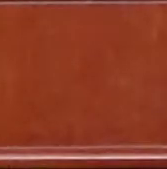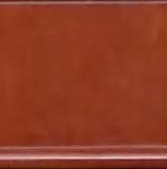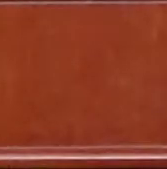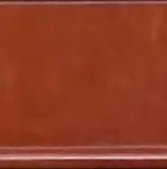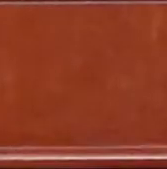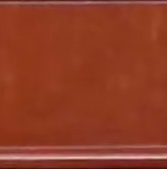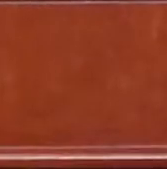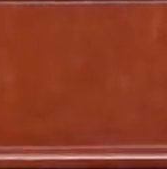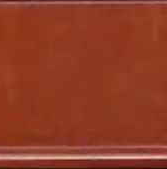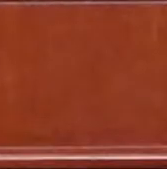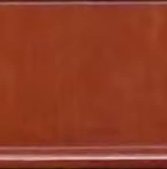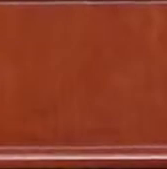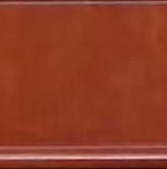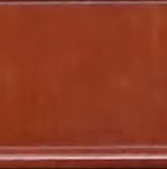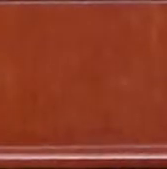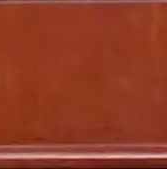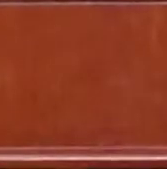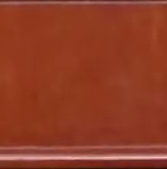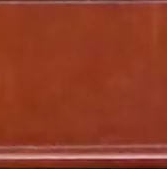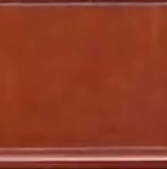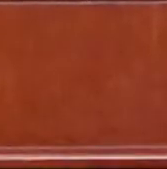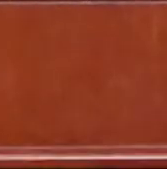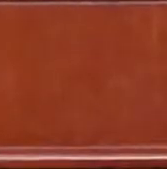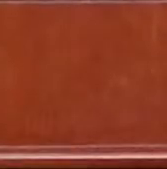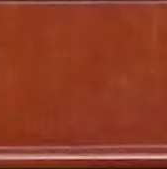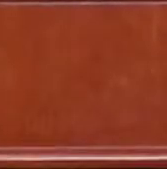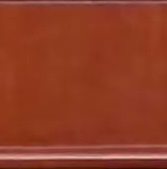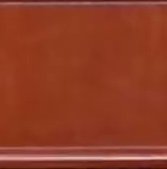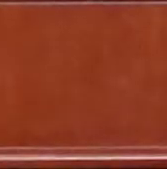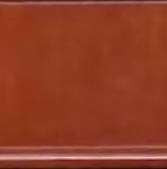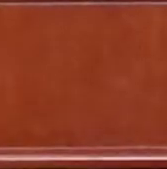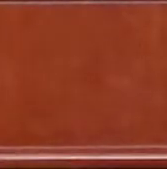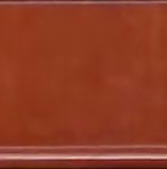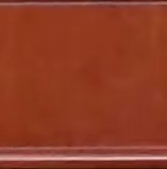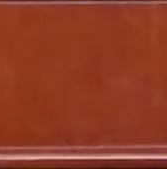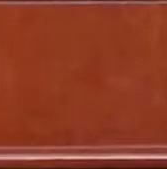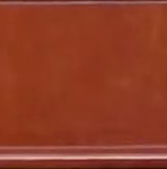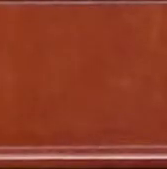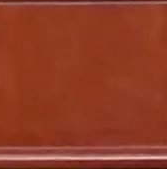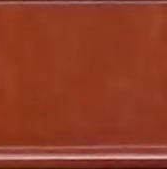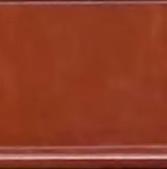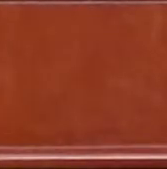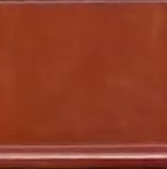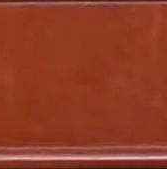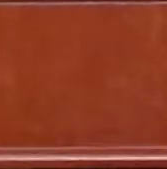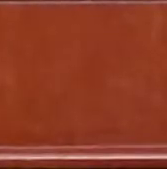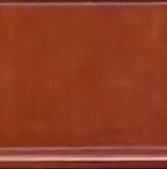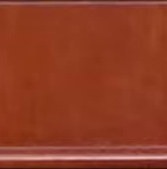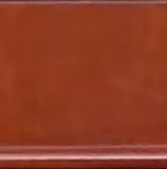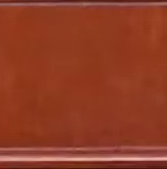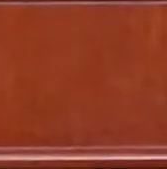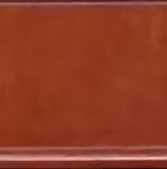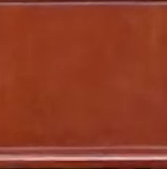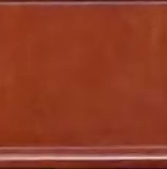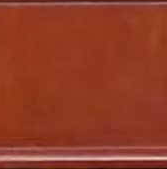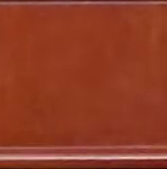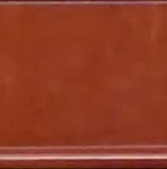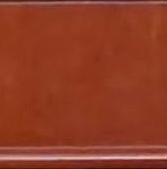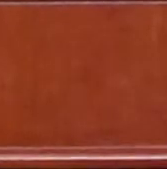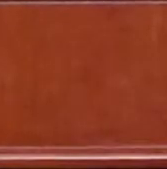House. Members of the Energy Committee, you are encouraged to go and support the committee. Yes?